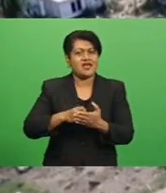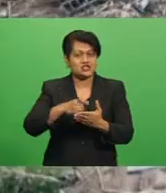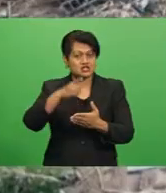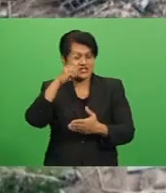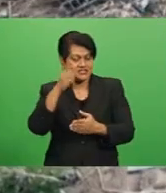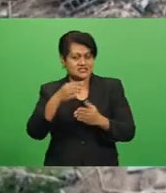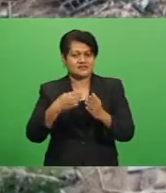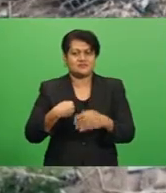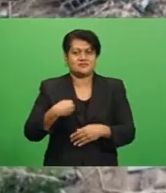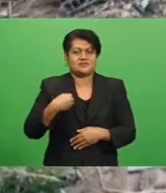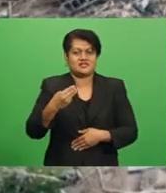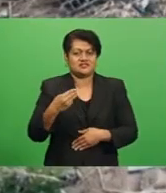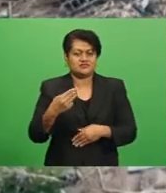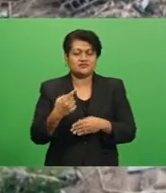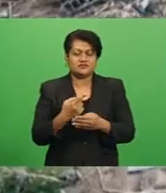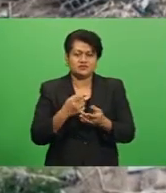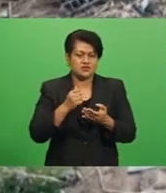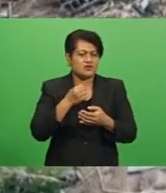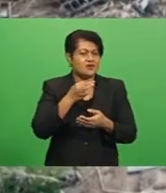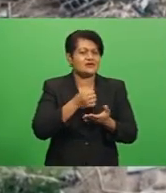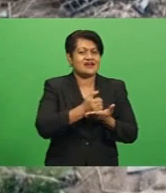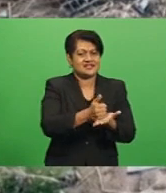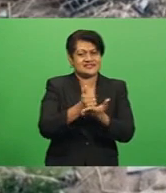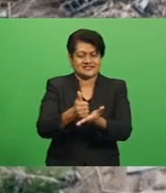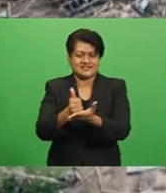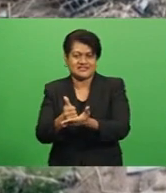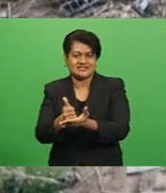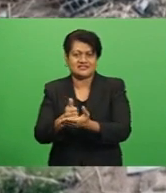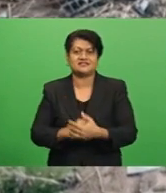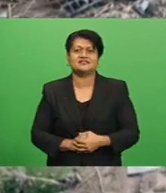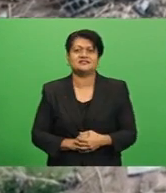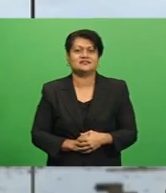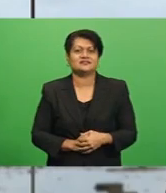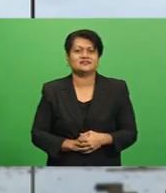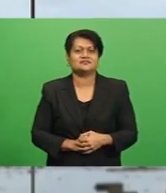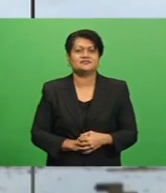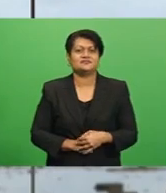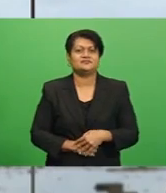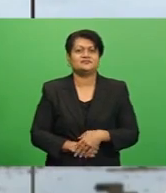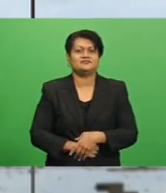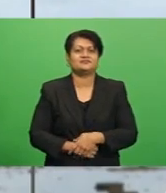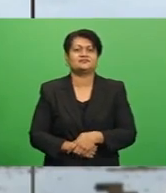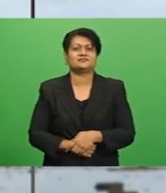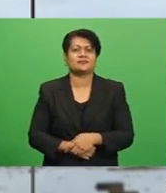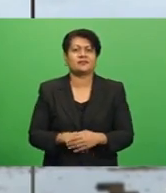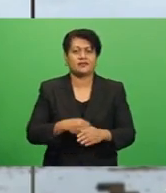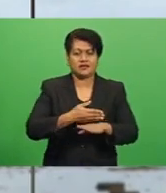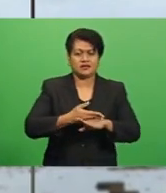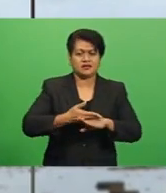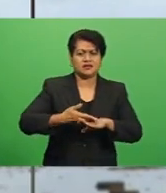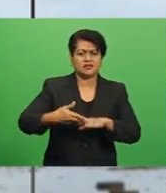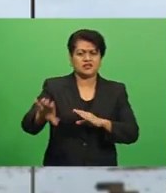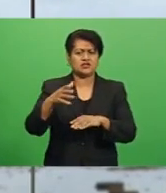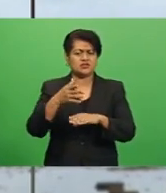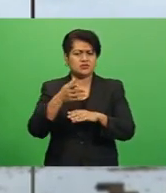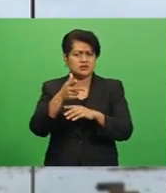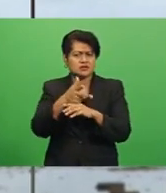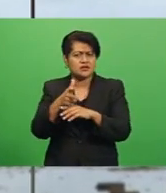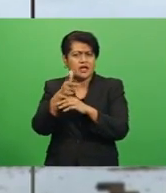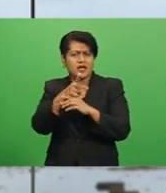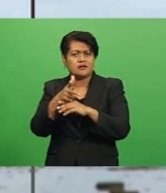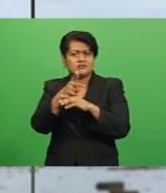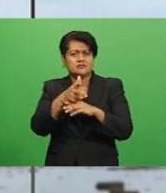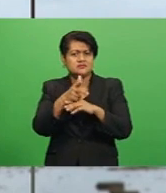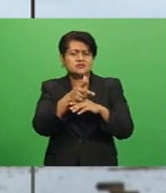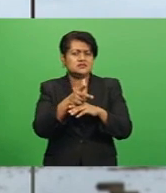channel assistance where needed. Pranita Prakash, FBC News. Newly installed security cameras in public rental